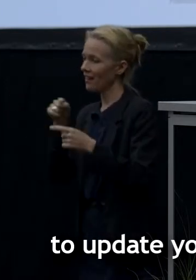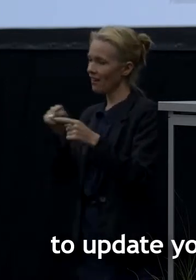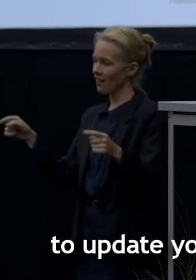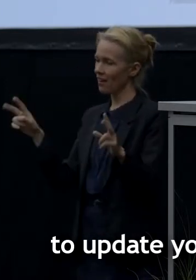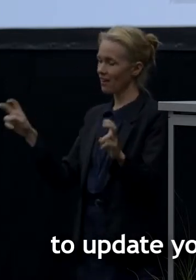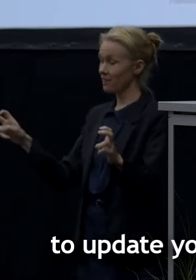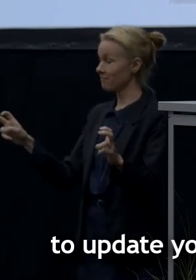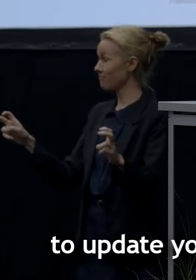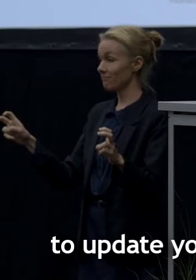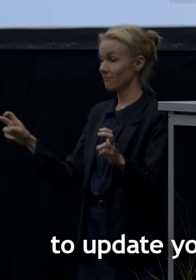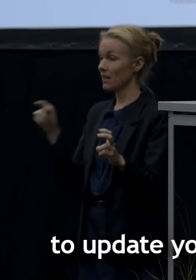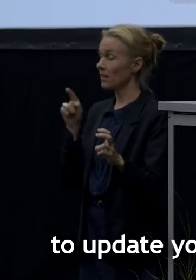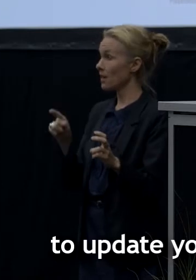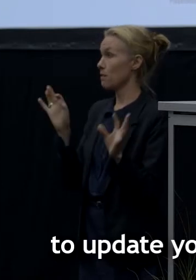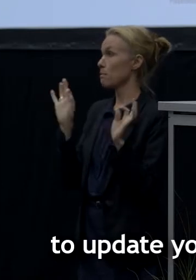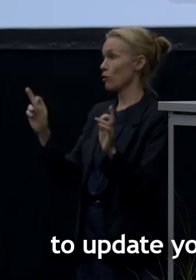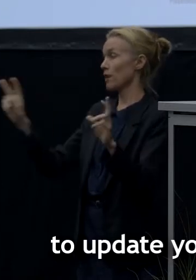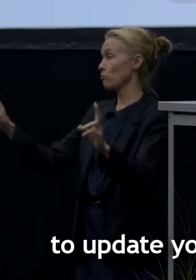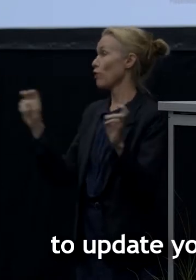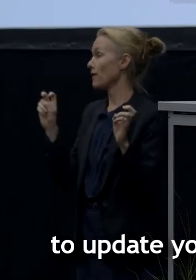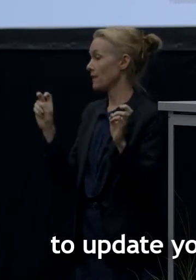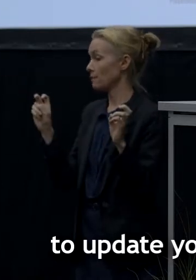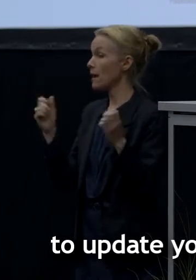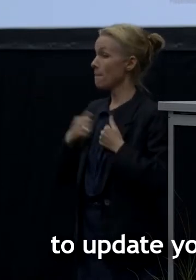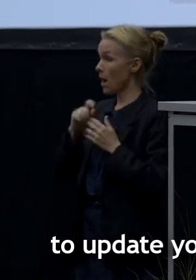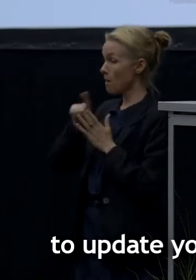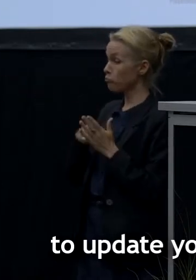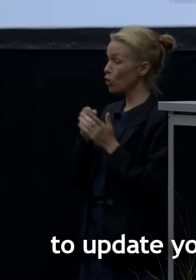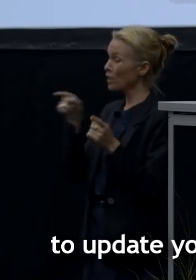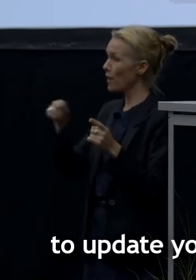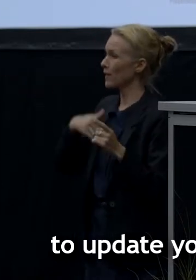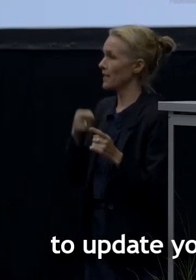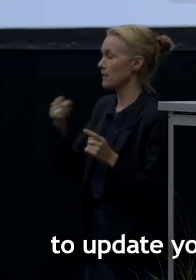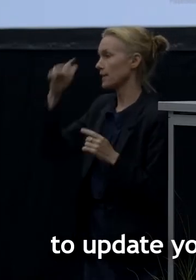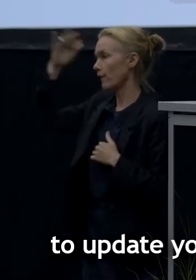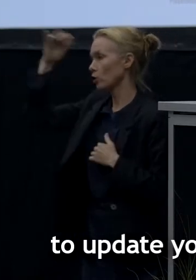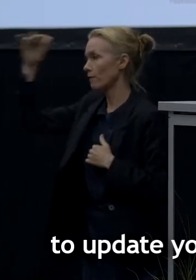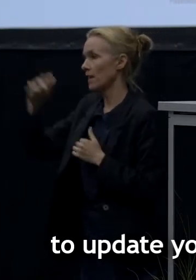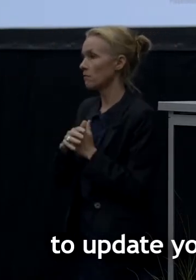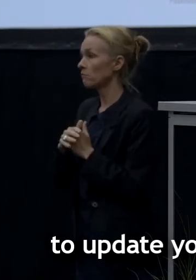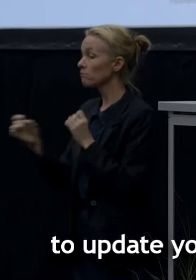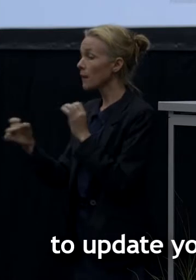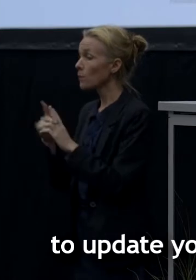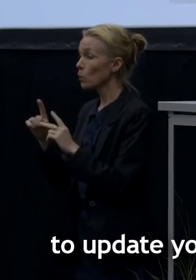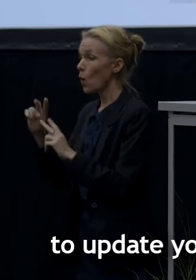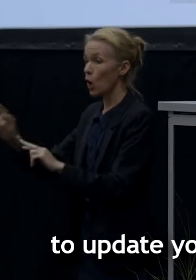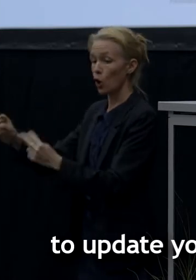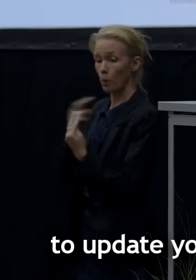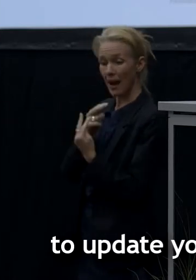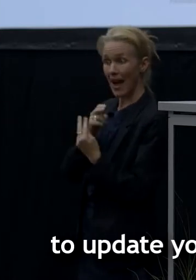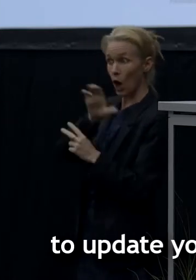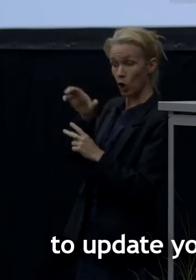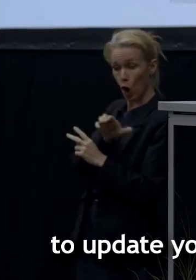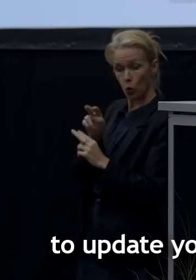with me how apt this is for the coastal adaptation project. We can learn from looking back at how our coastline once was and how